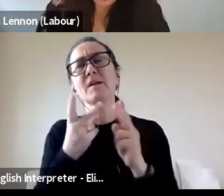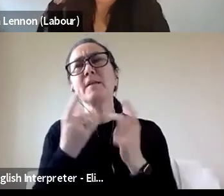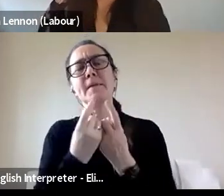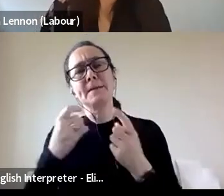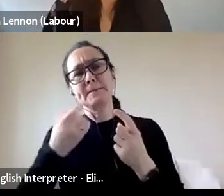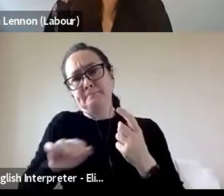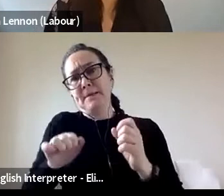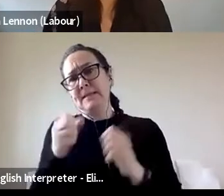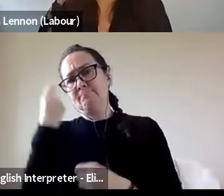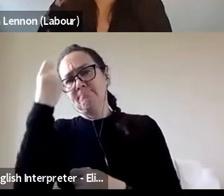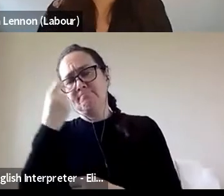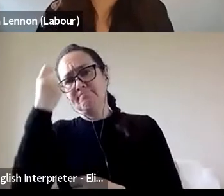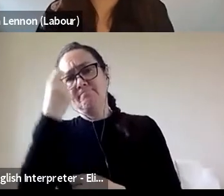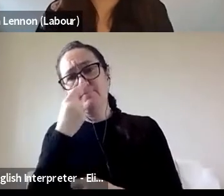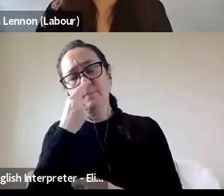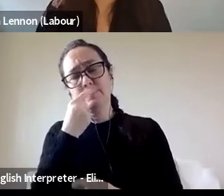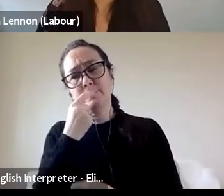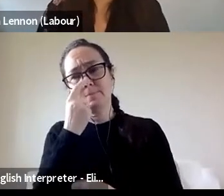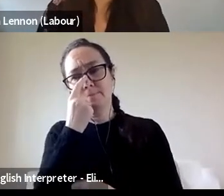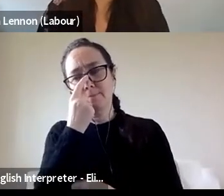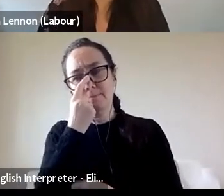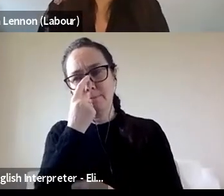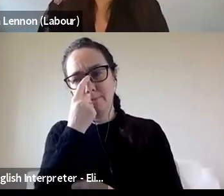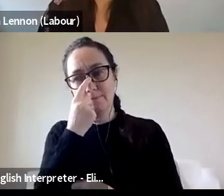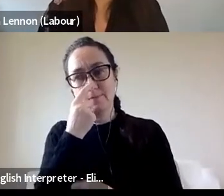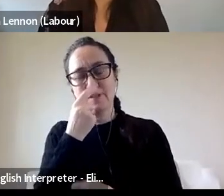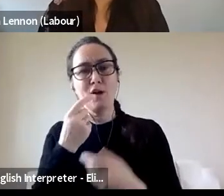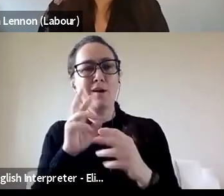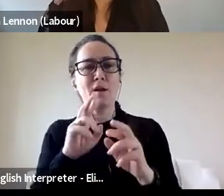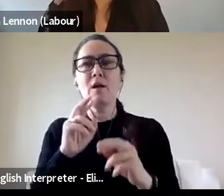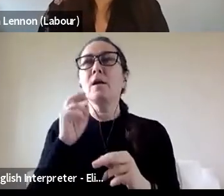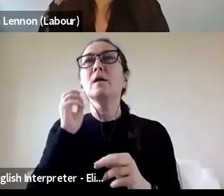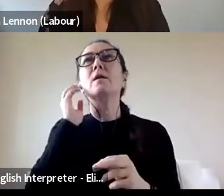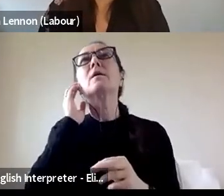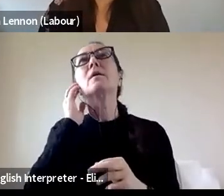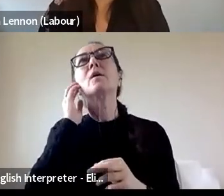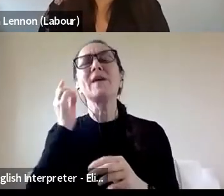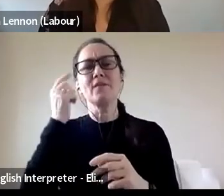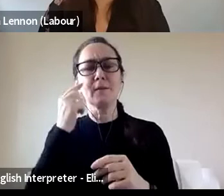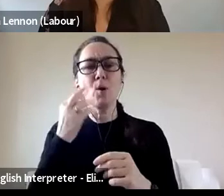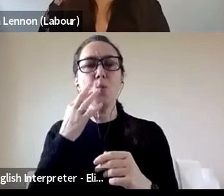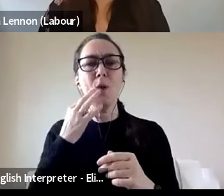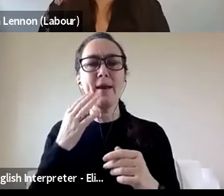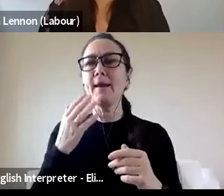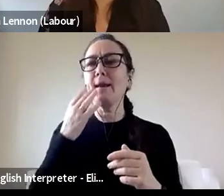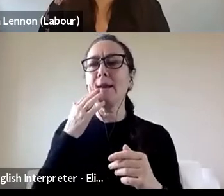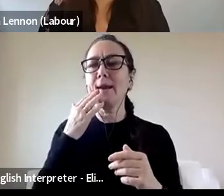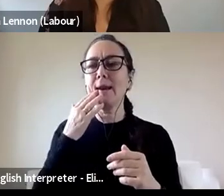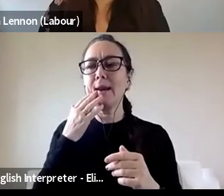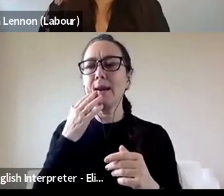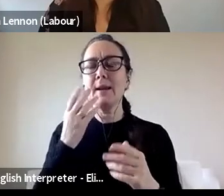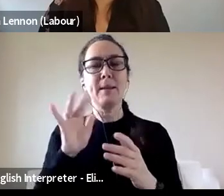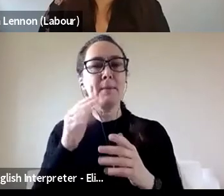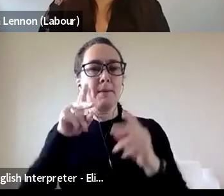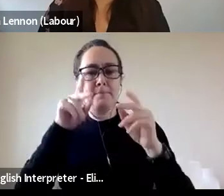thinking about is that we need to make sure that there aren't cliff edges in the financial support that people get following a bereavement.